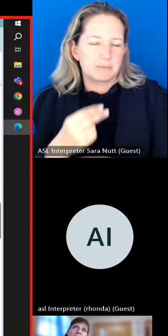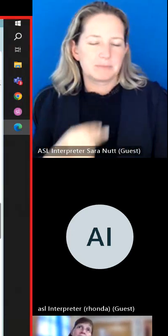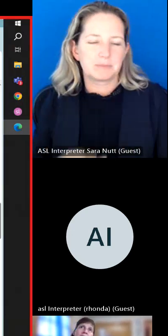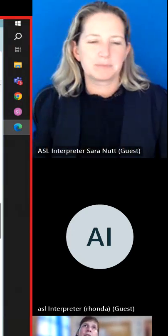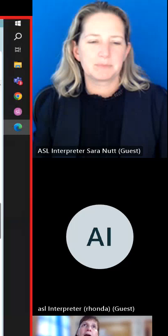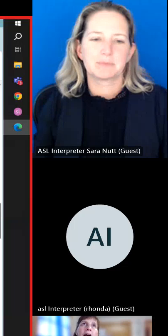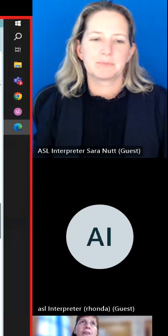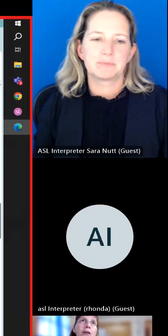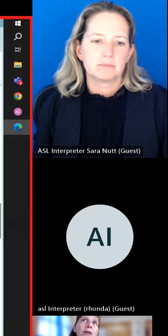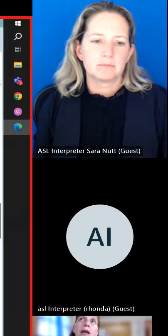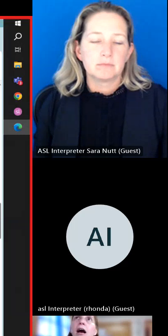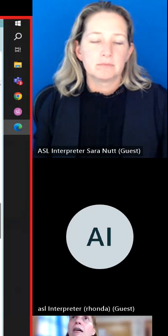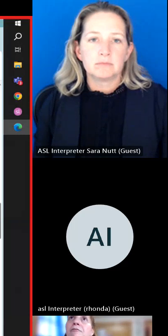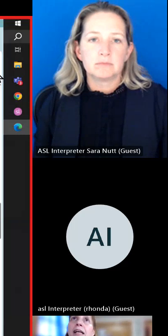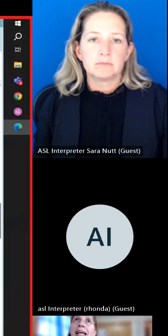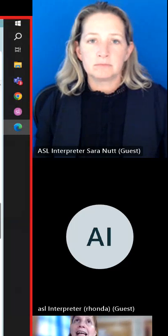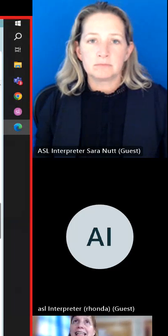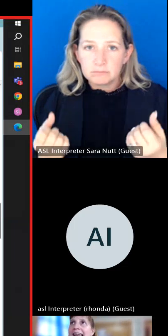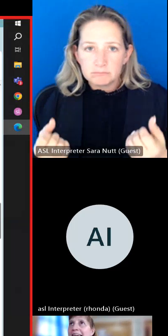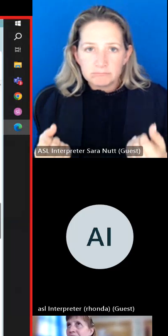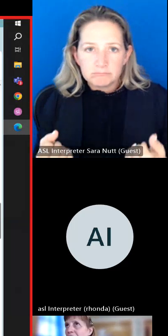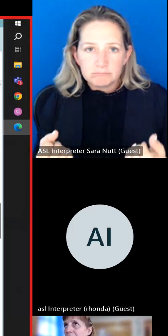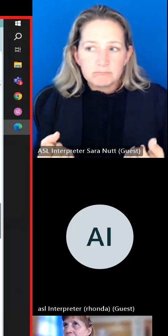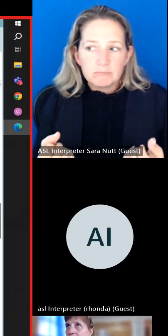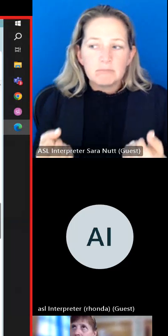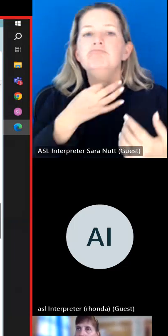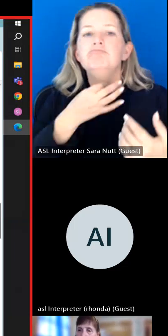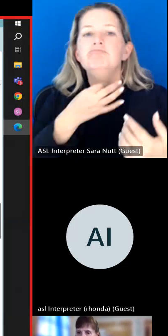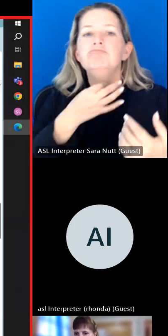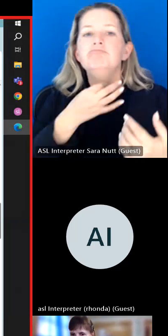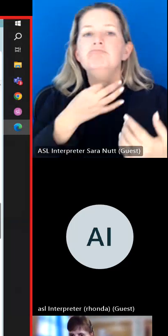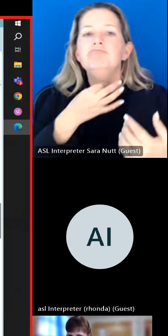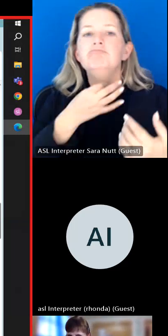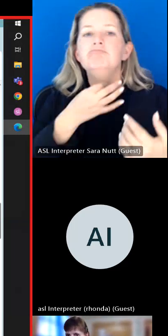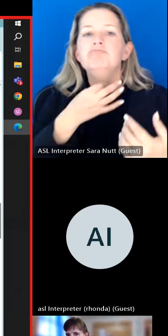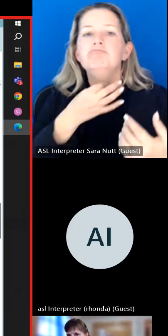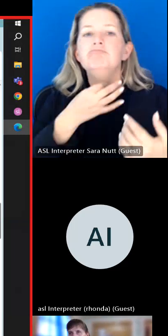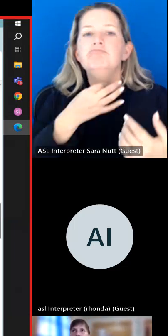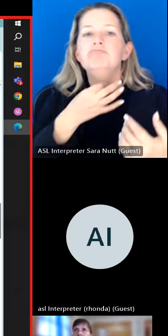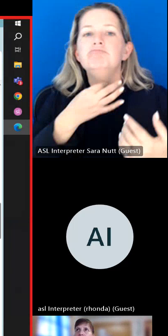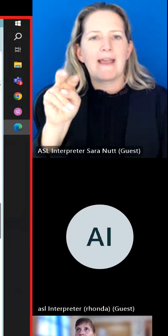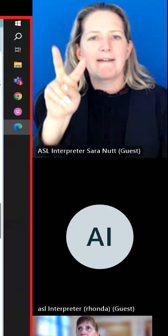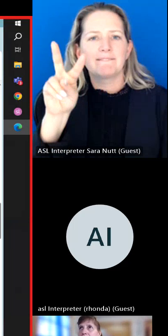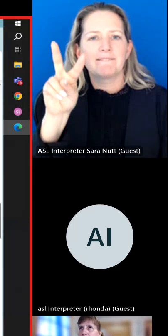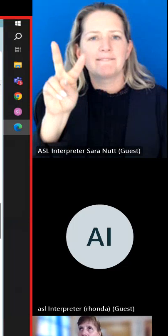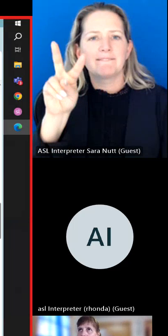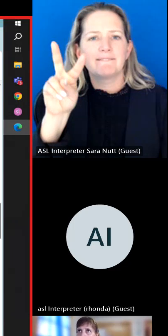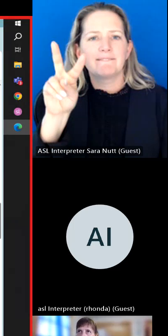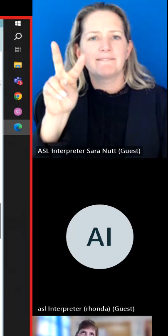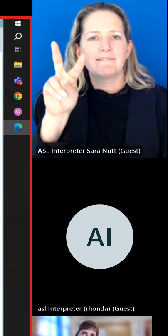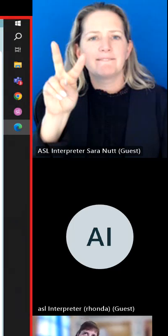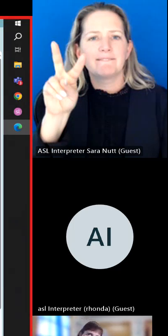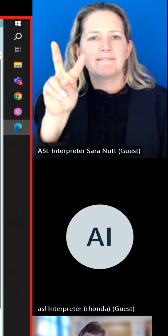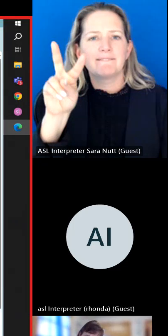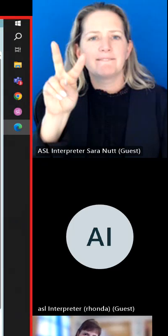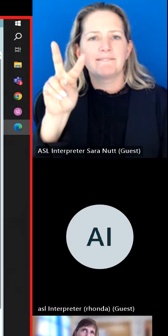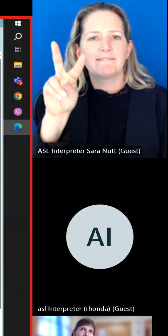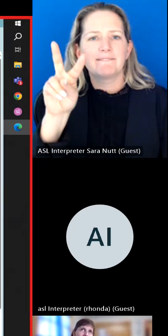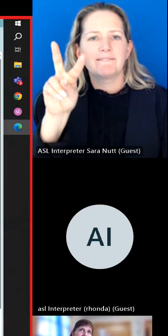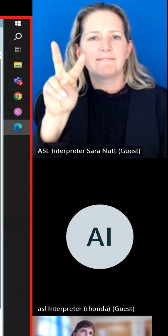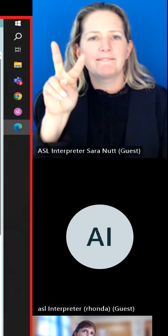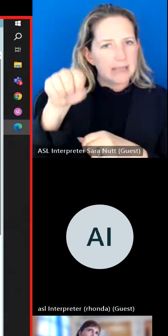And how many of you have heard of Canva? Say yes in the chat,